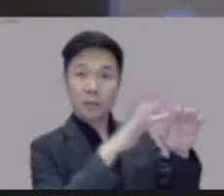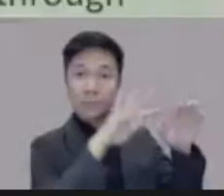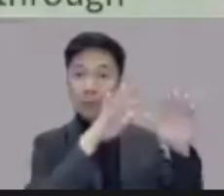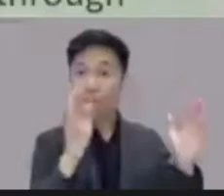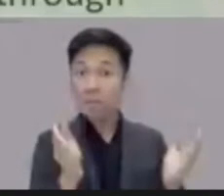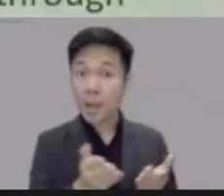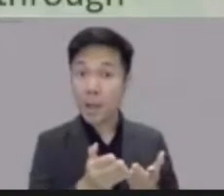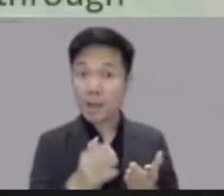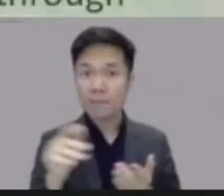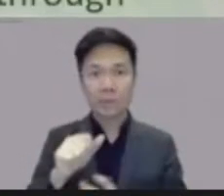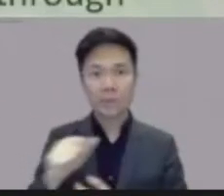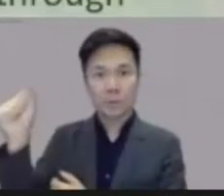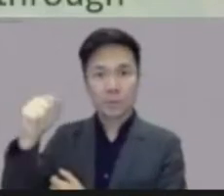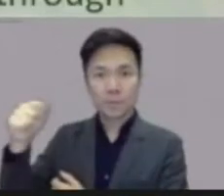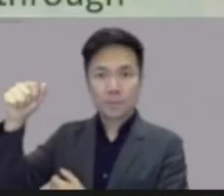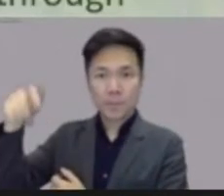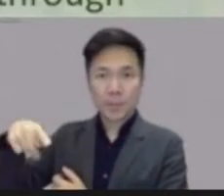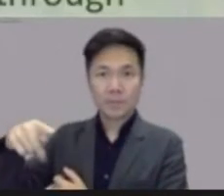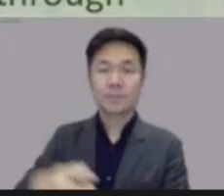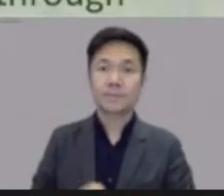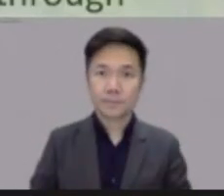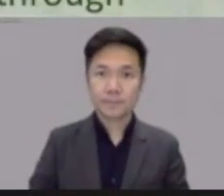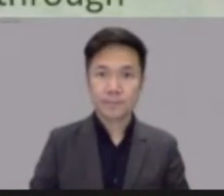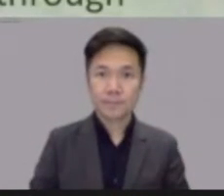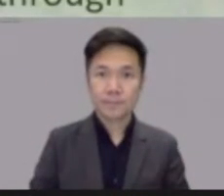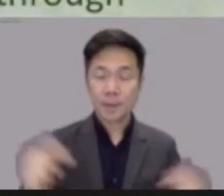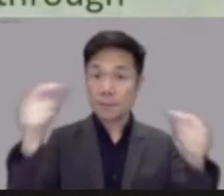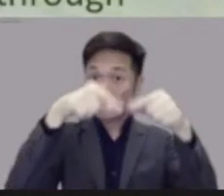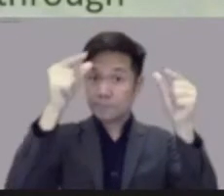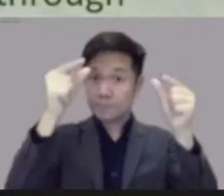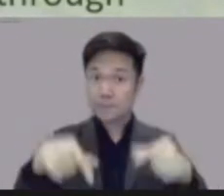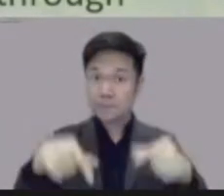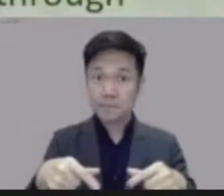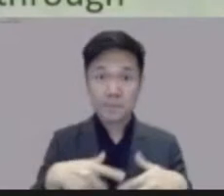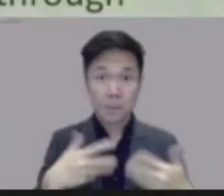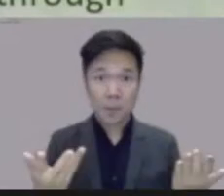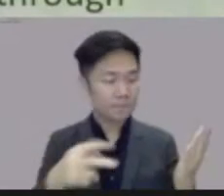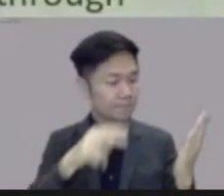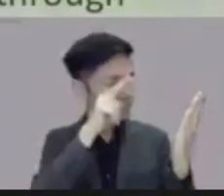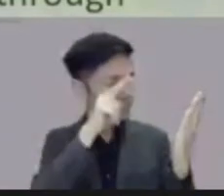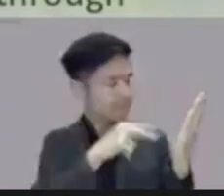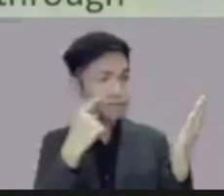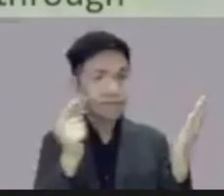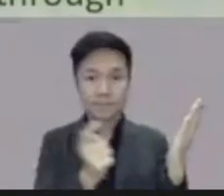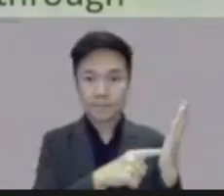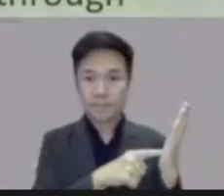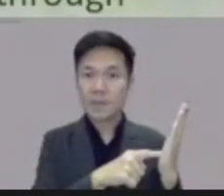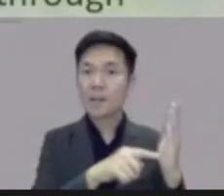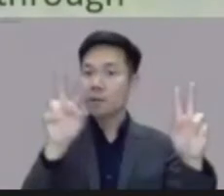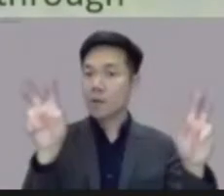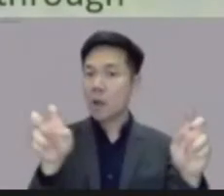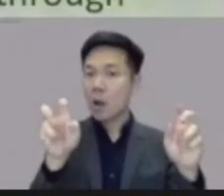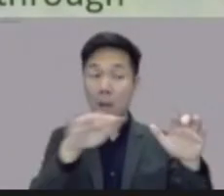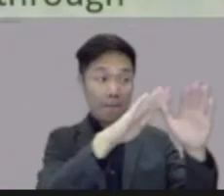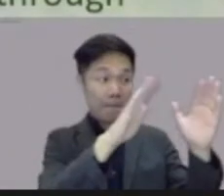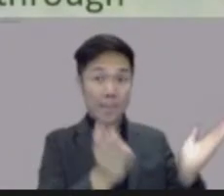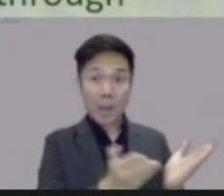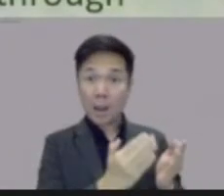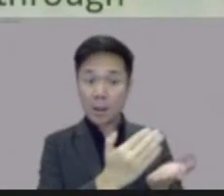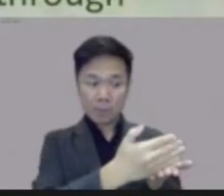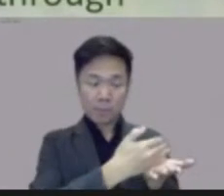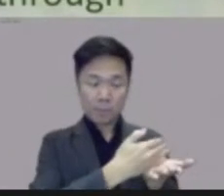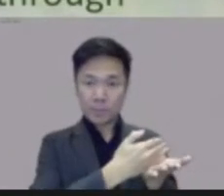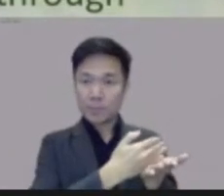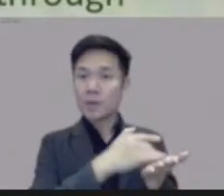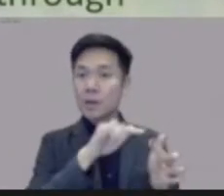Asia and the Pacific the documents pertinent to this agenda item are protecting our planet through Regional cooperation